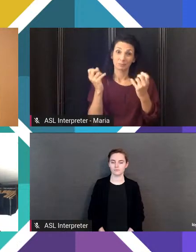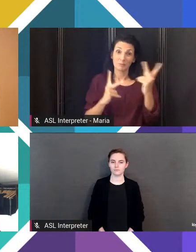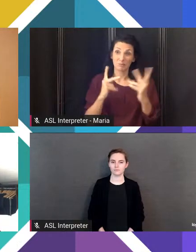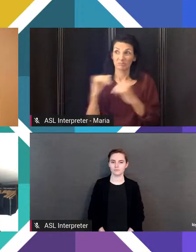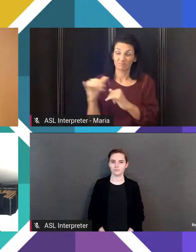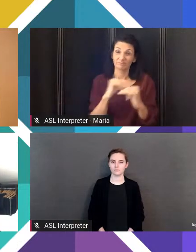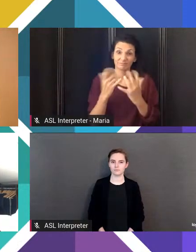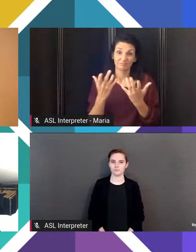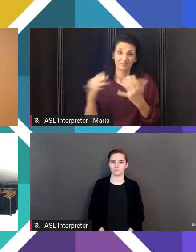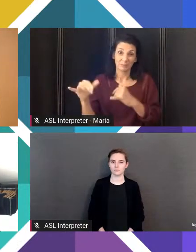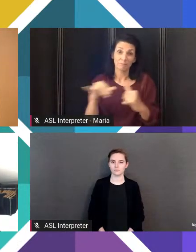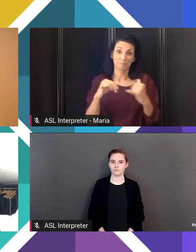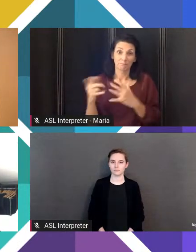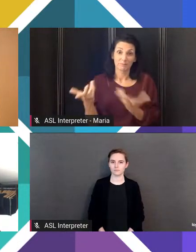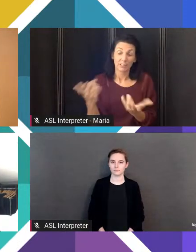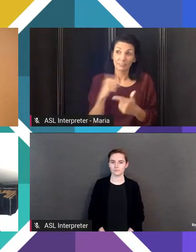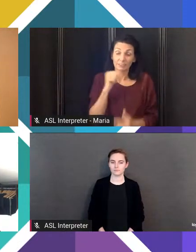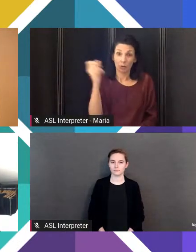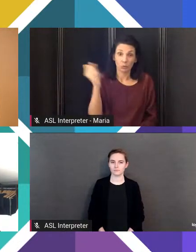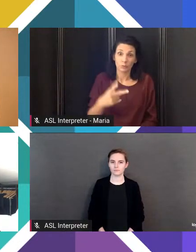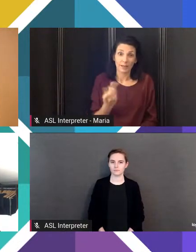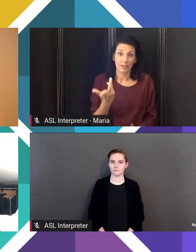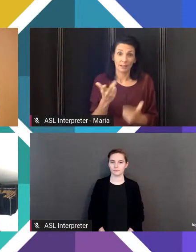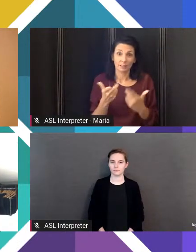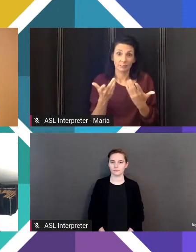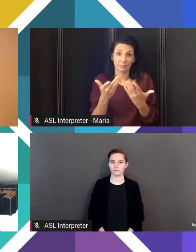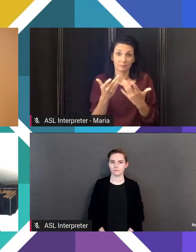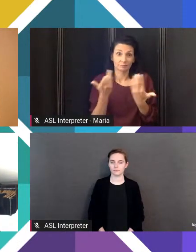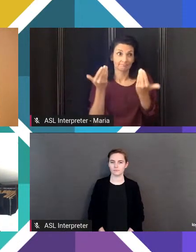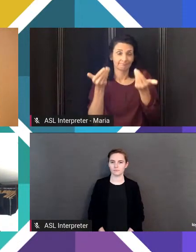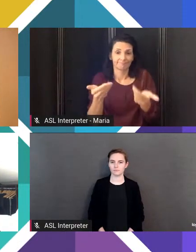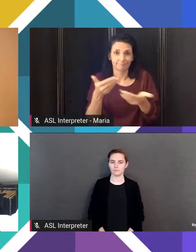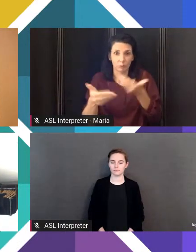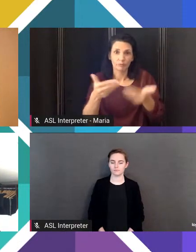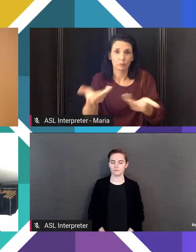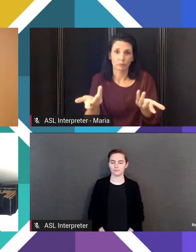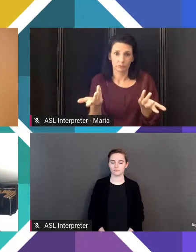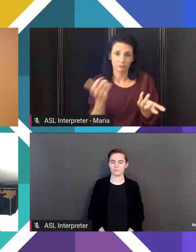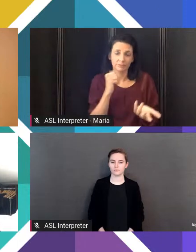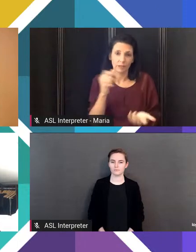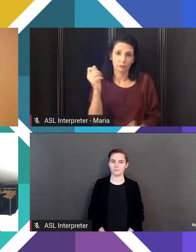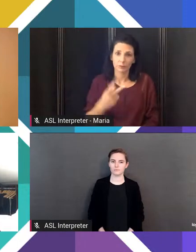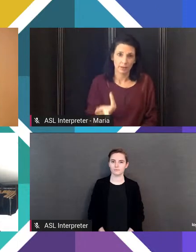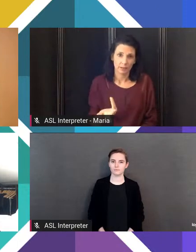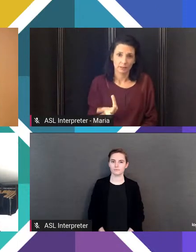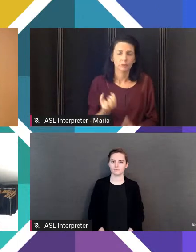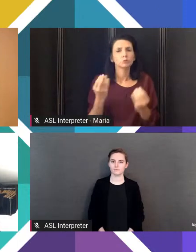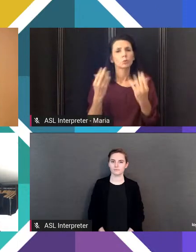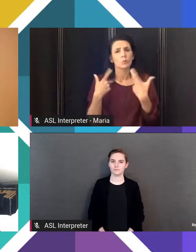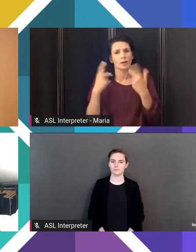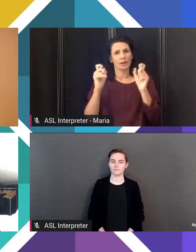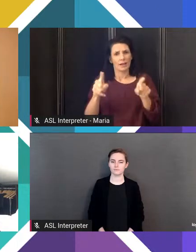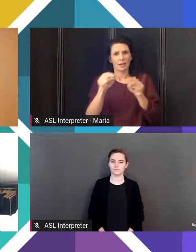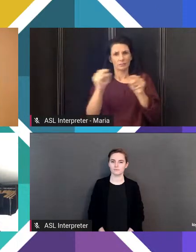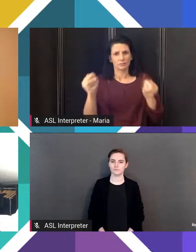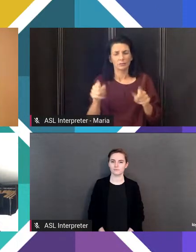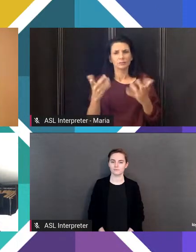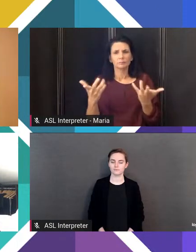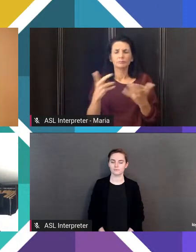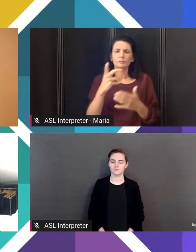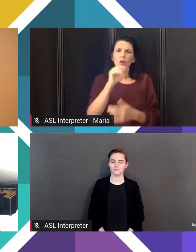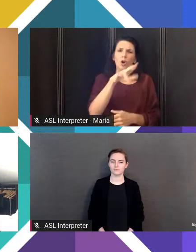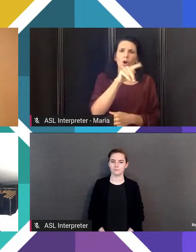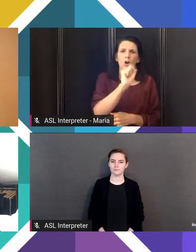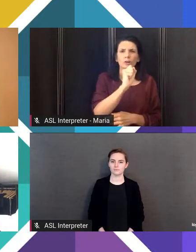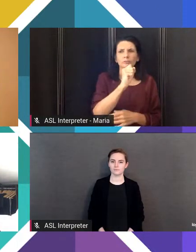And it's not okay going forward. So for all of you, you know, what did education, arts education